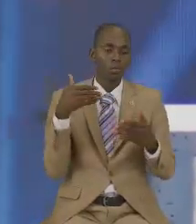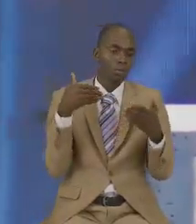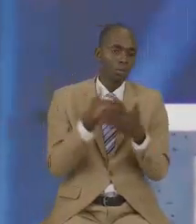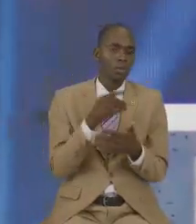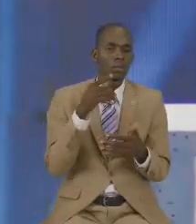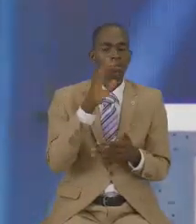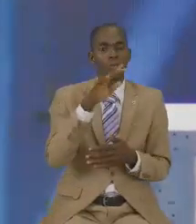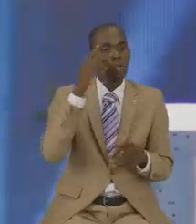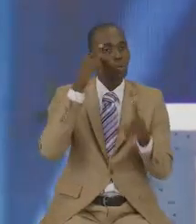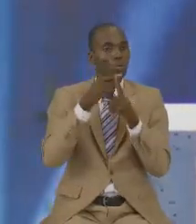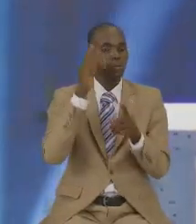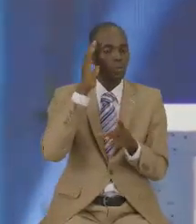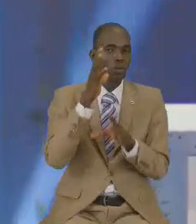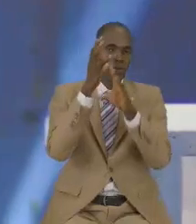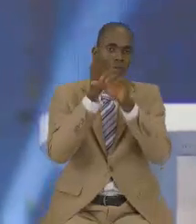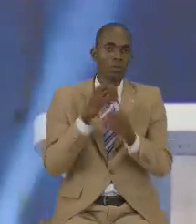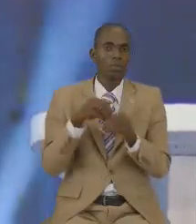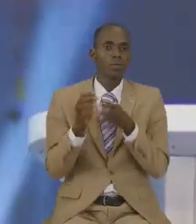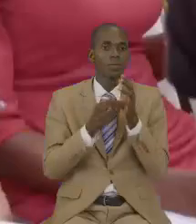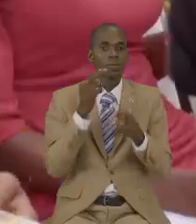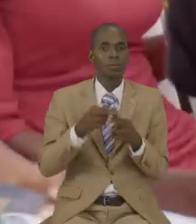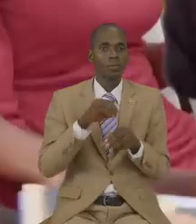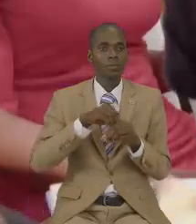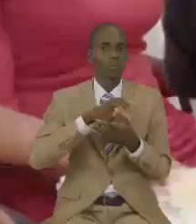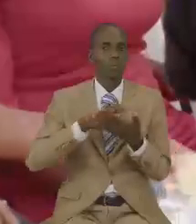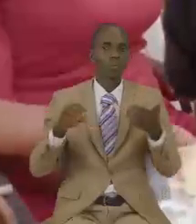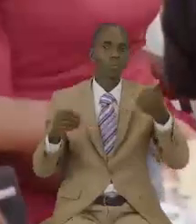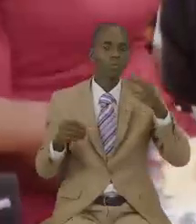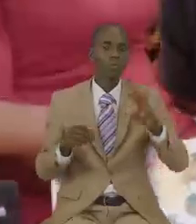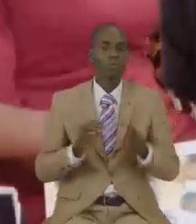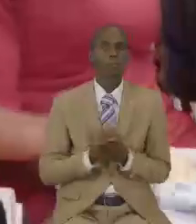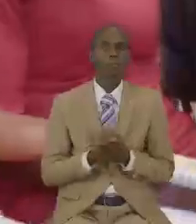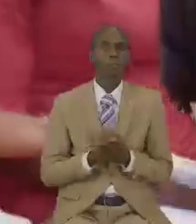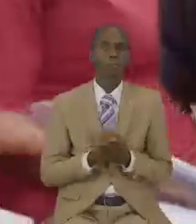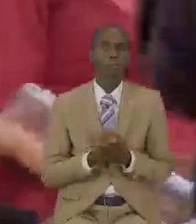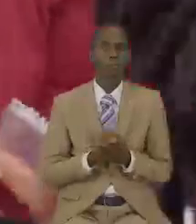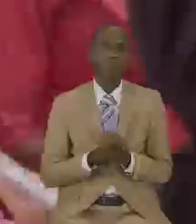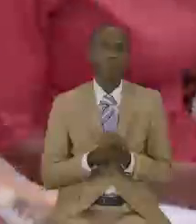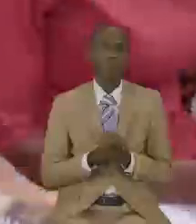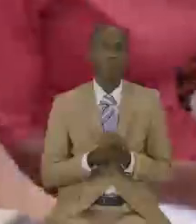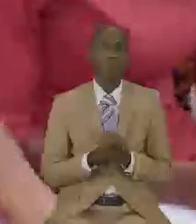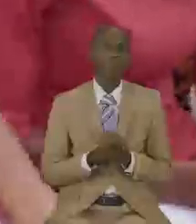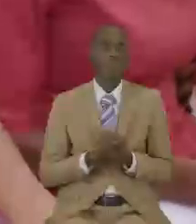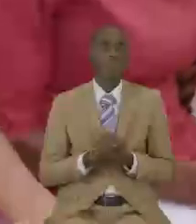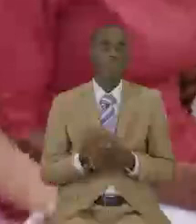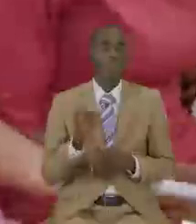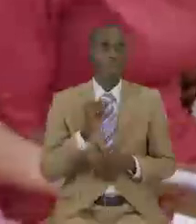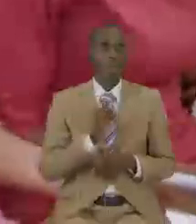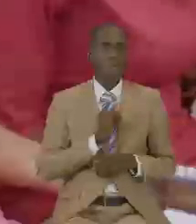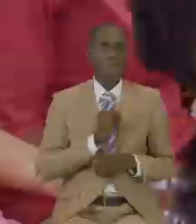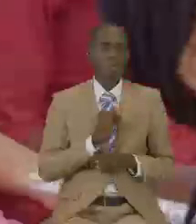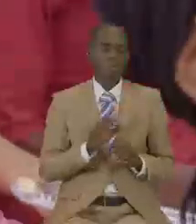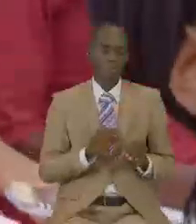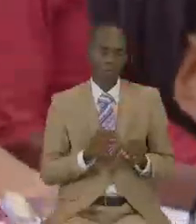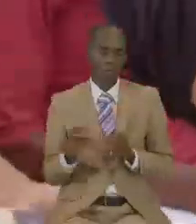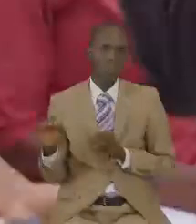achieve. Look at verse 14. It says in verse 14, I press